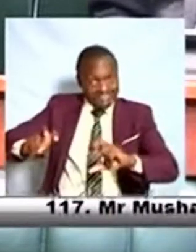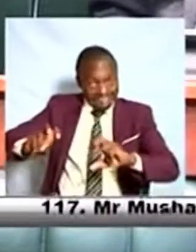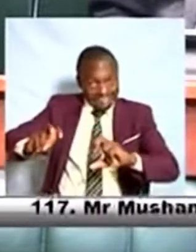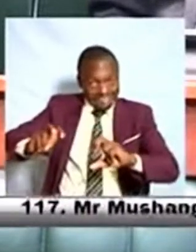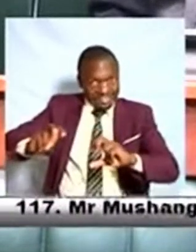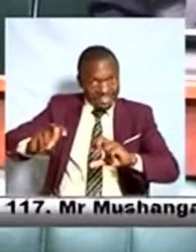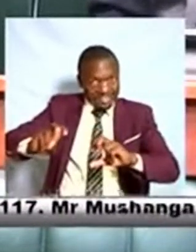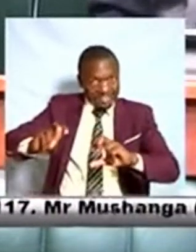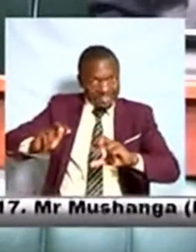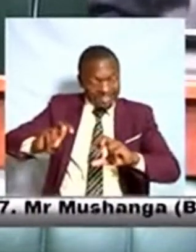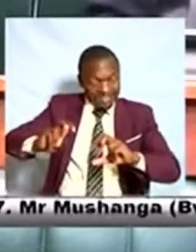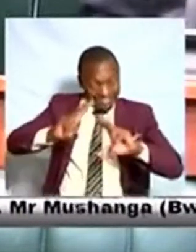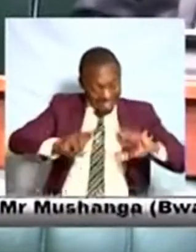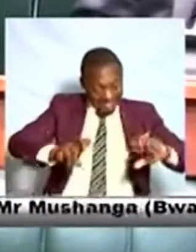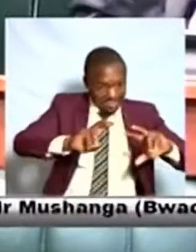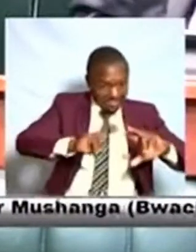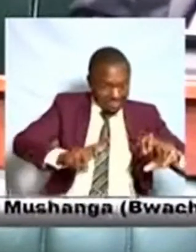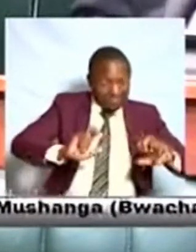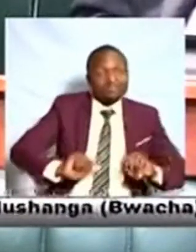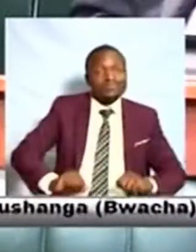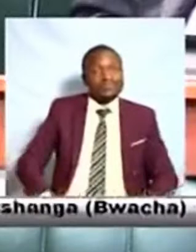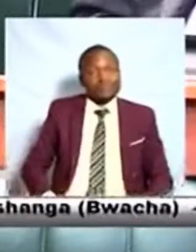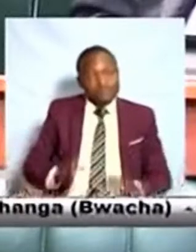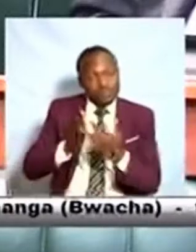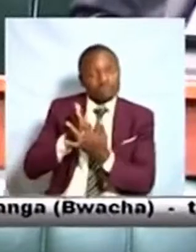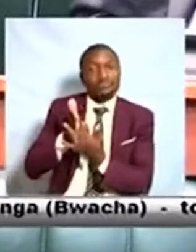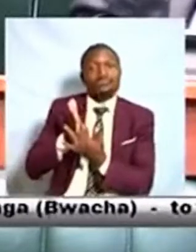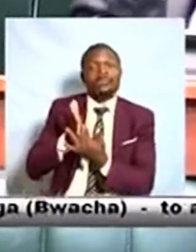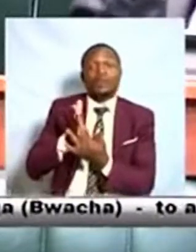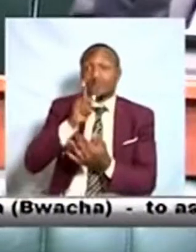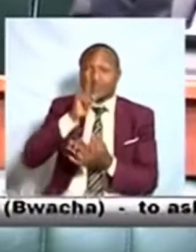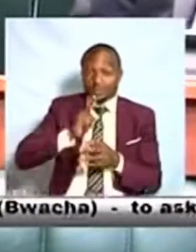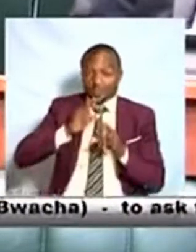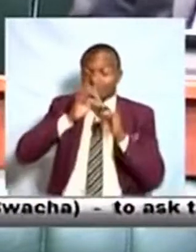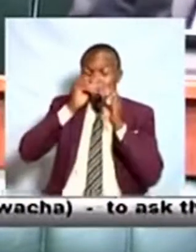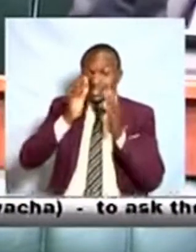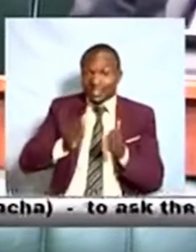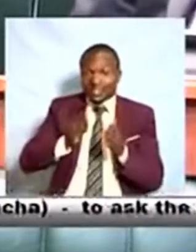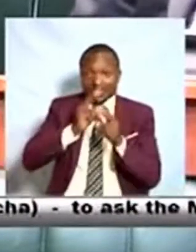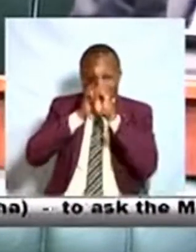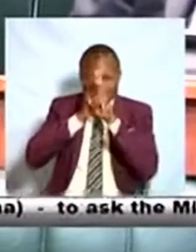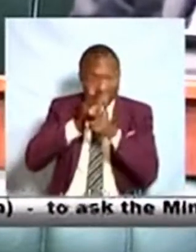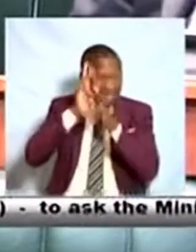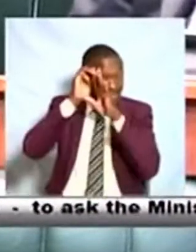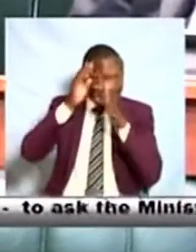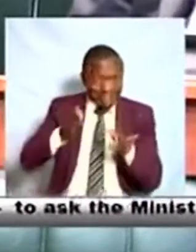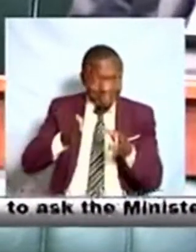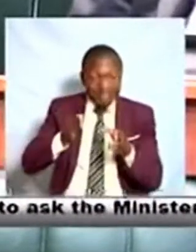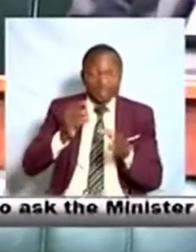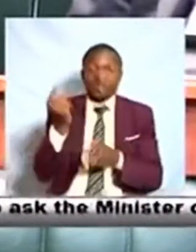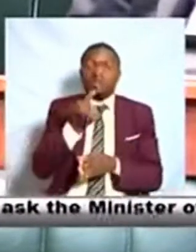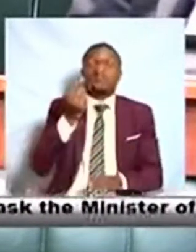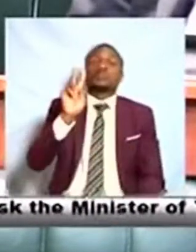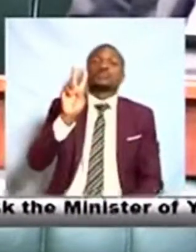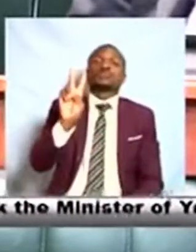or verifications. Through, Madam Speaker, Minister, especially that there are only